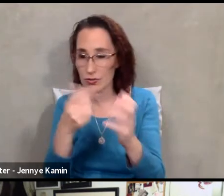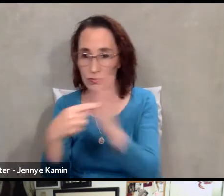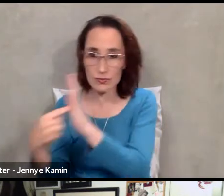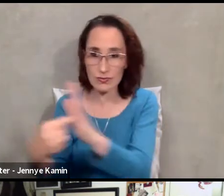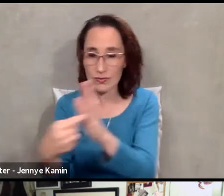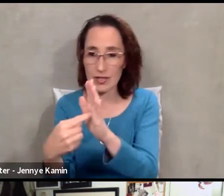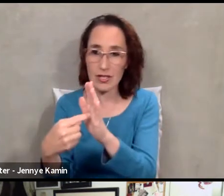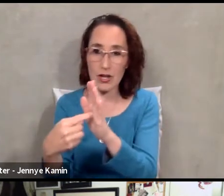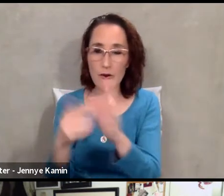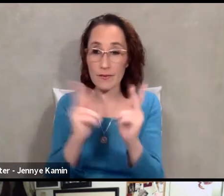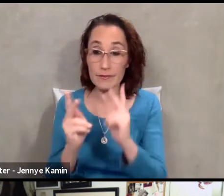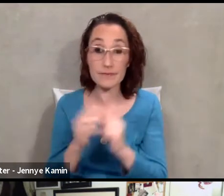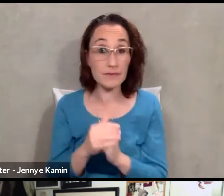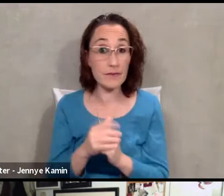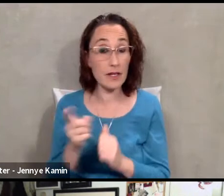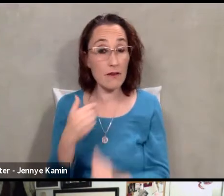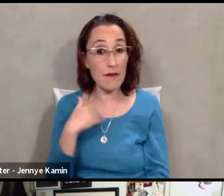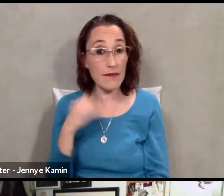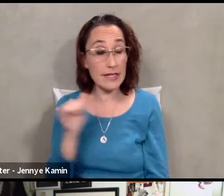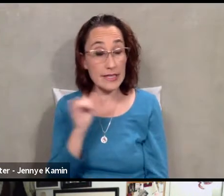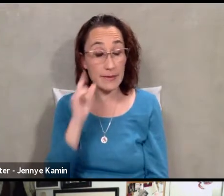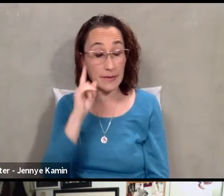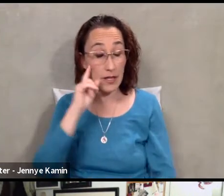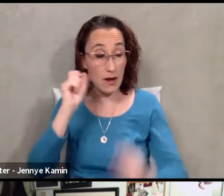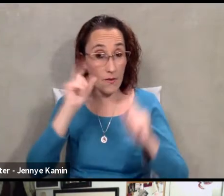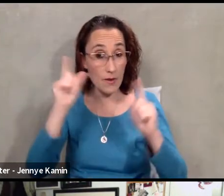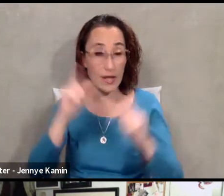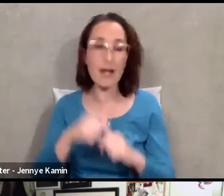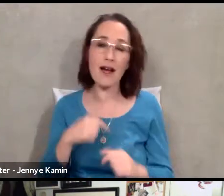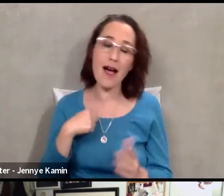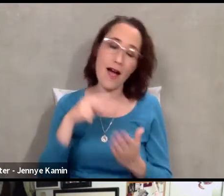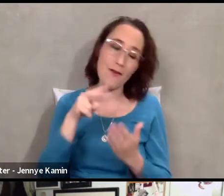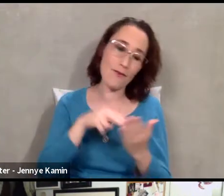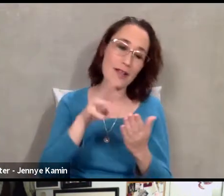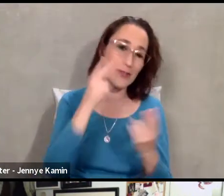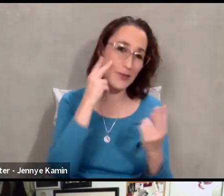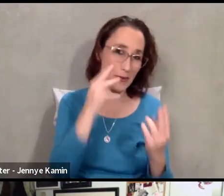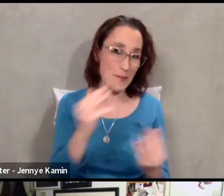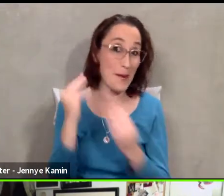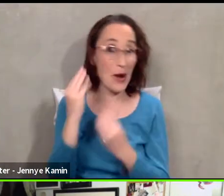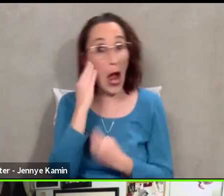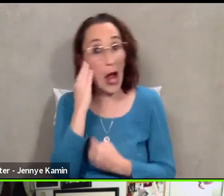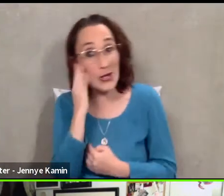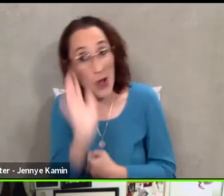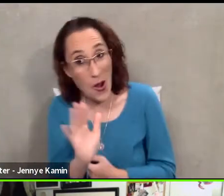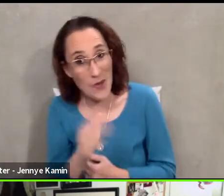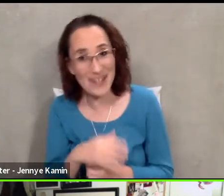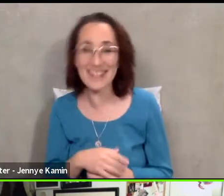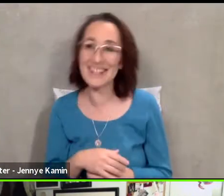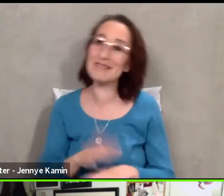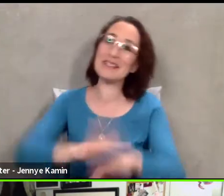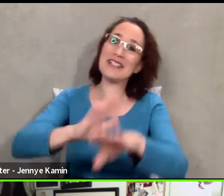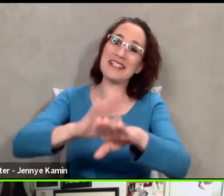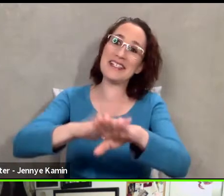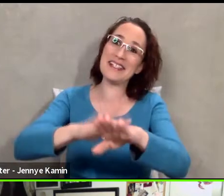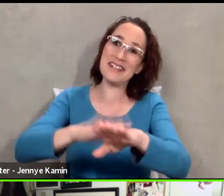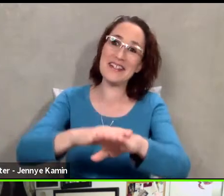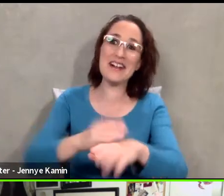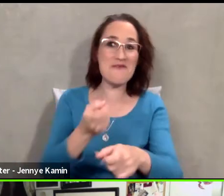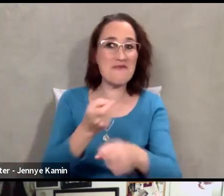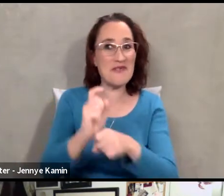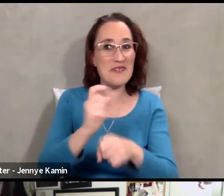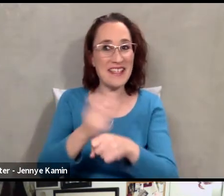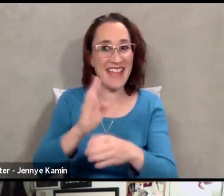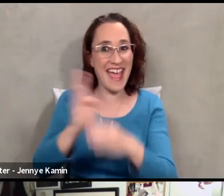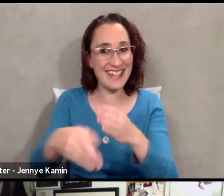you have a similar sort of awakening having read your memoir? I know that there is one. Spoilers. Awakening